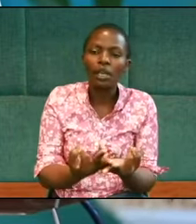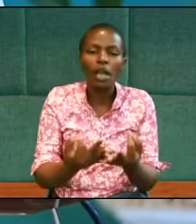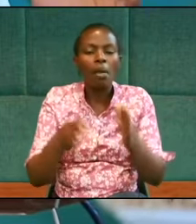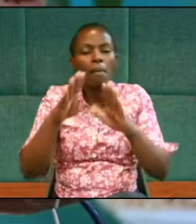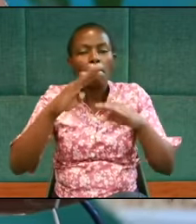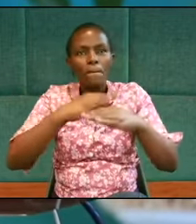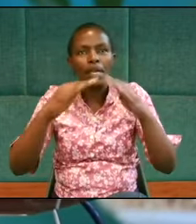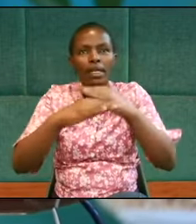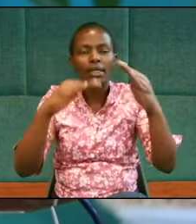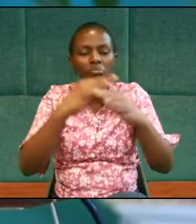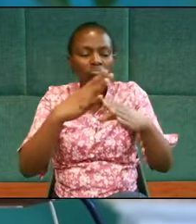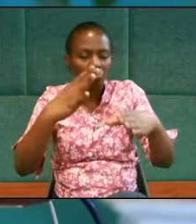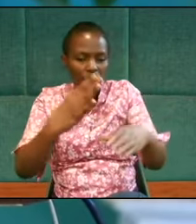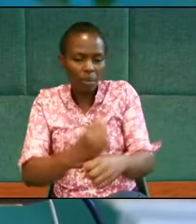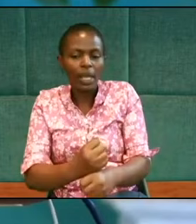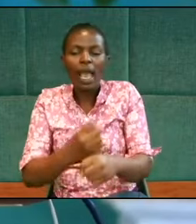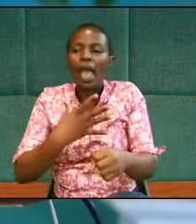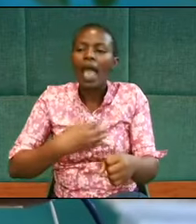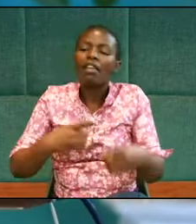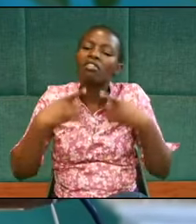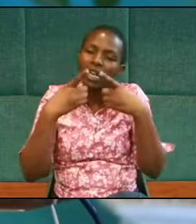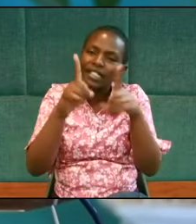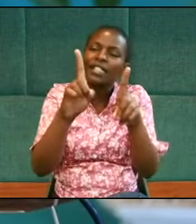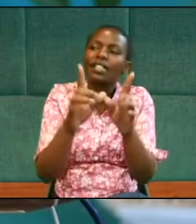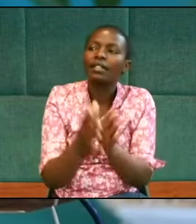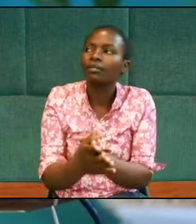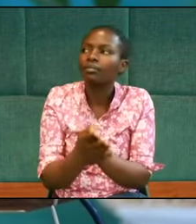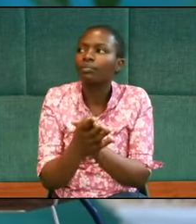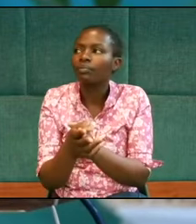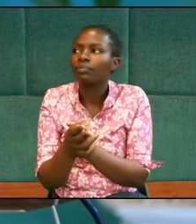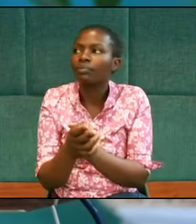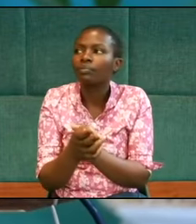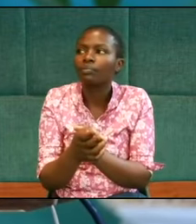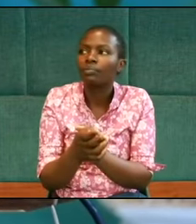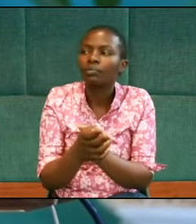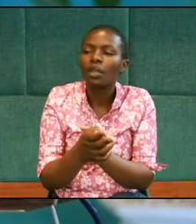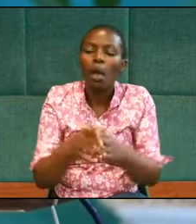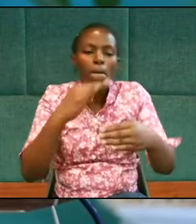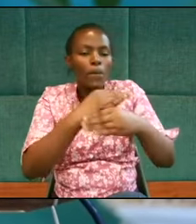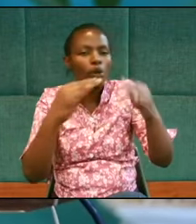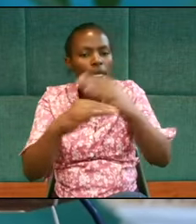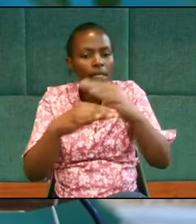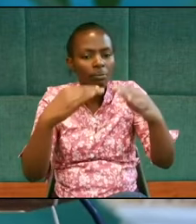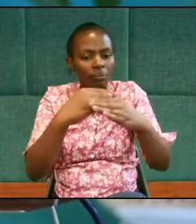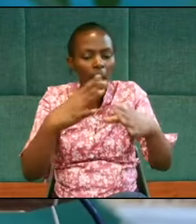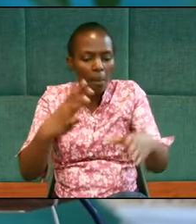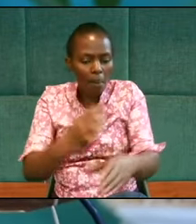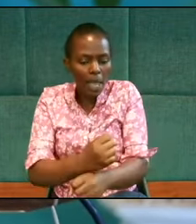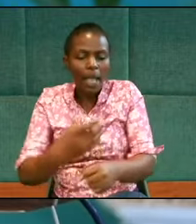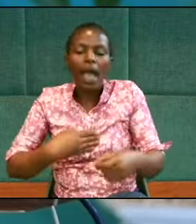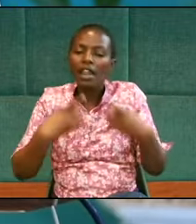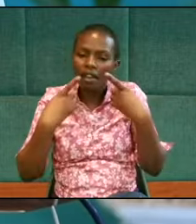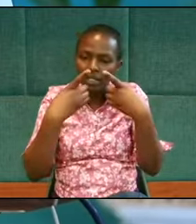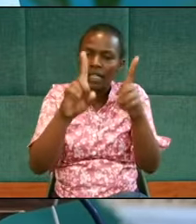establish, and flourish. Build, establish, and